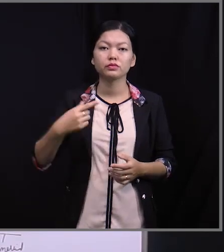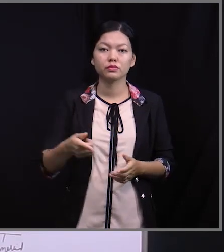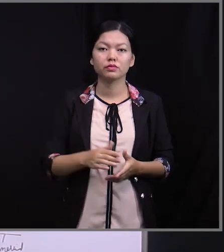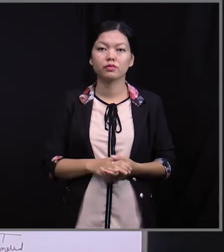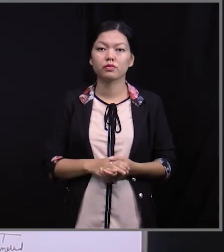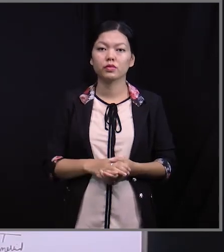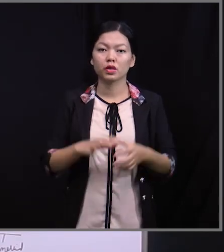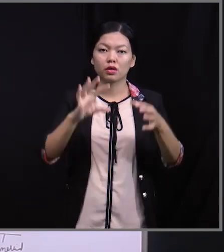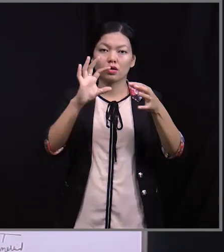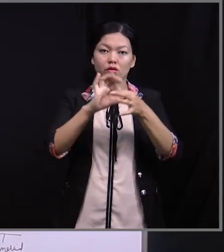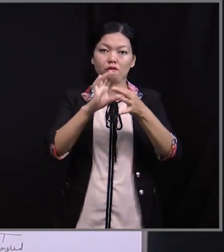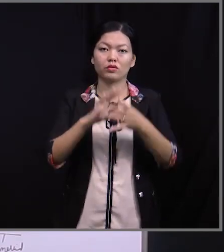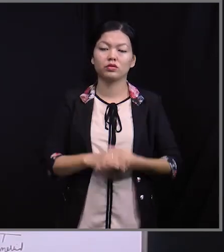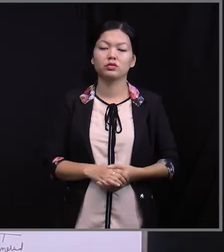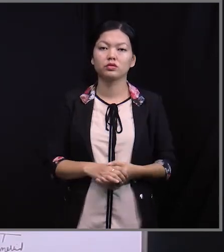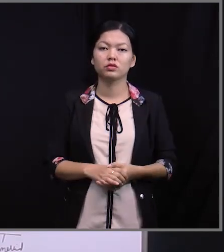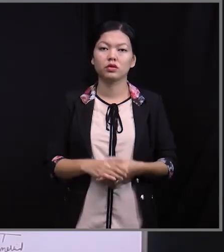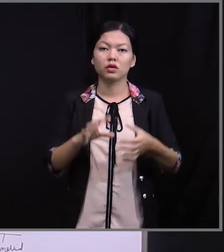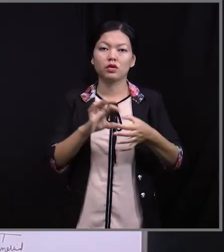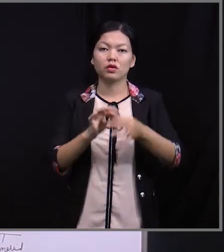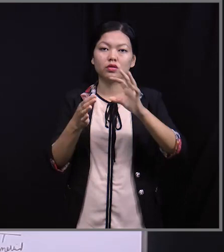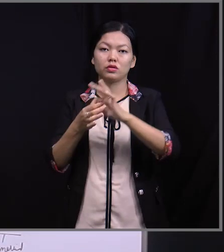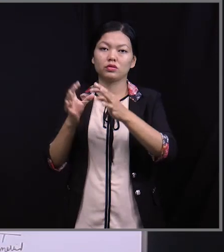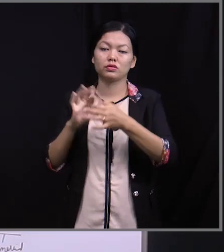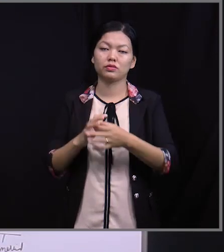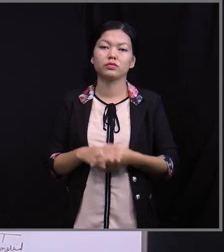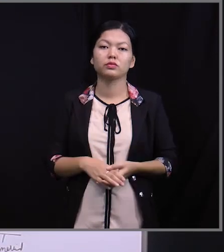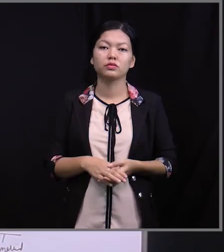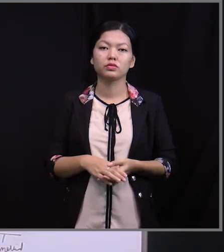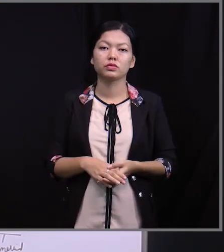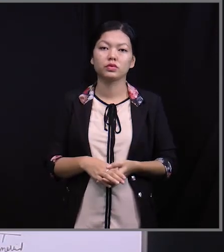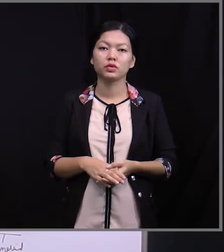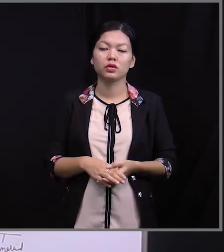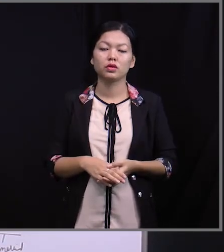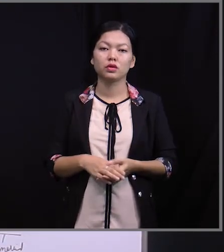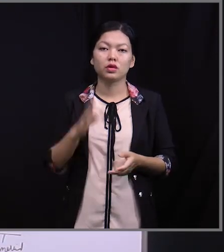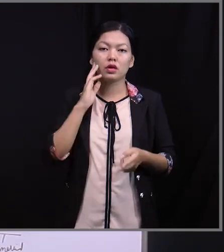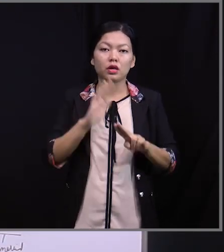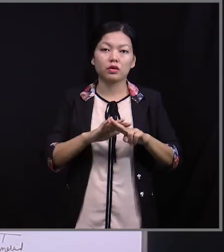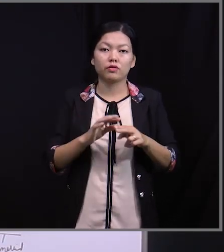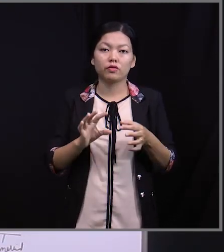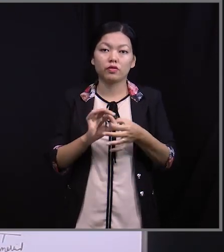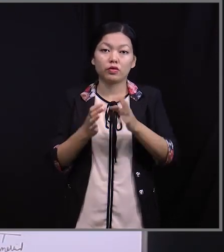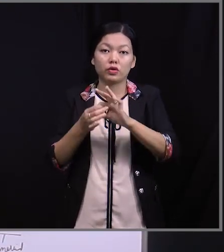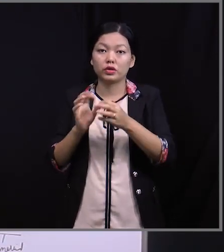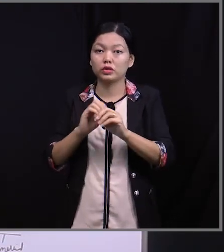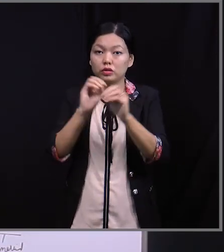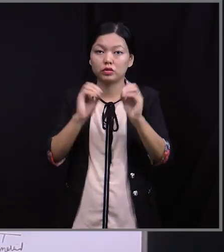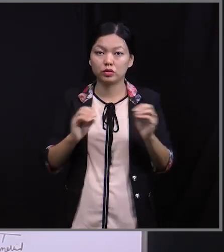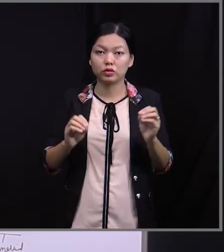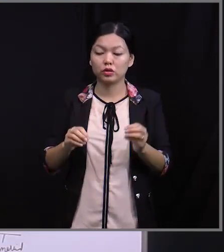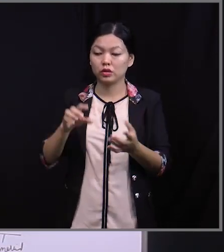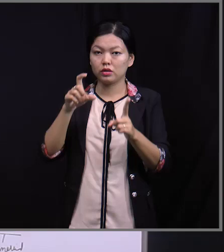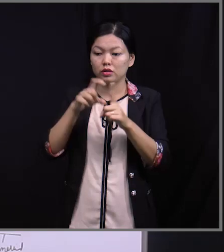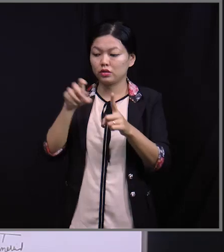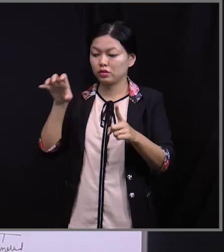is coordinating. The next function is coordination. Coordination is the balance between different departments. The